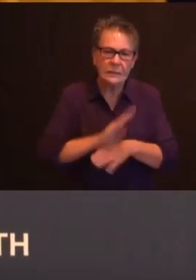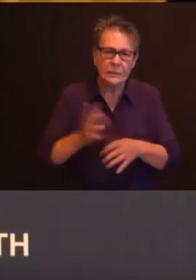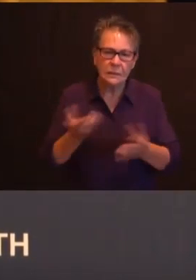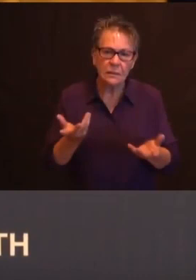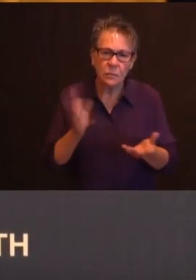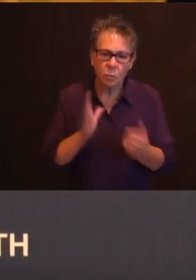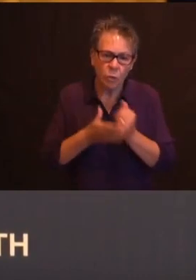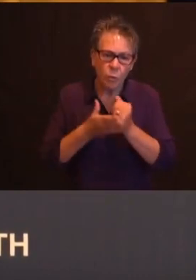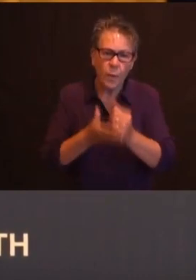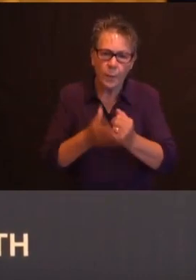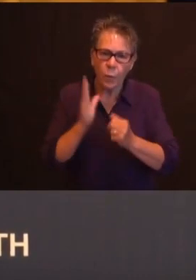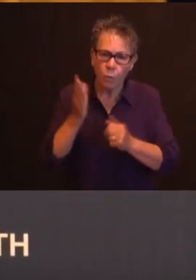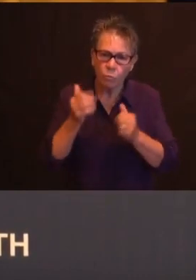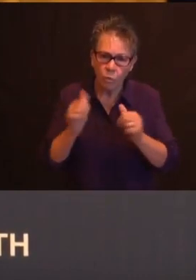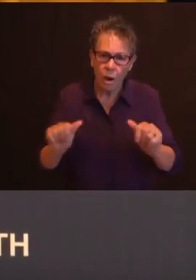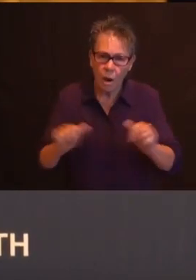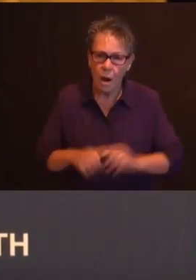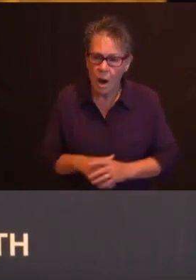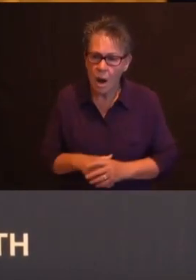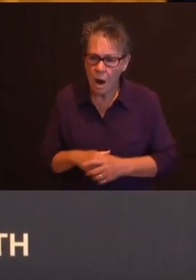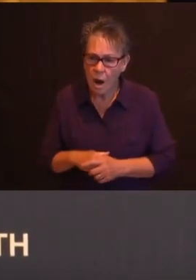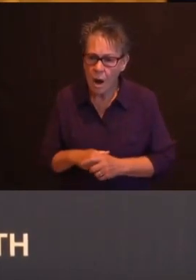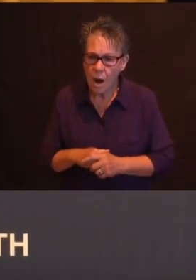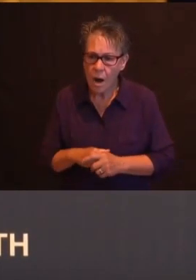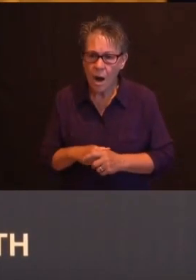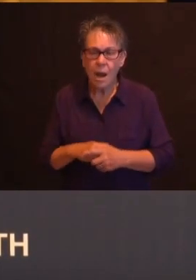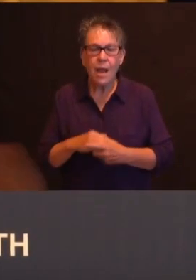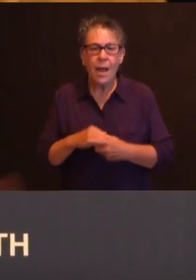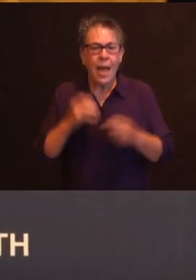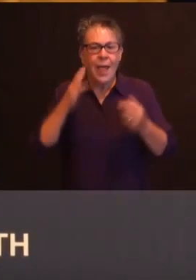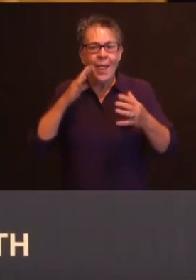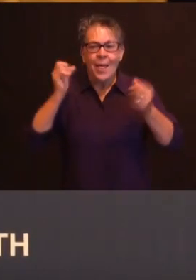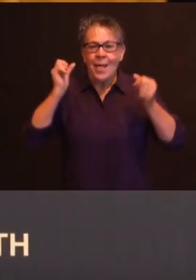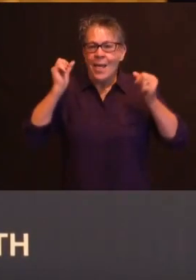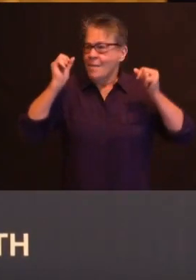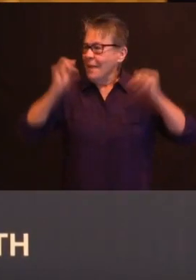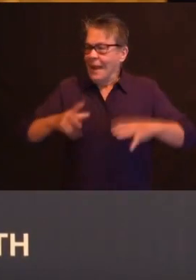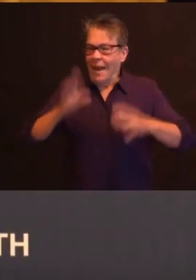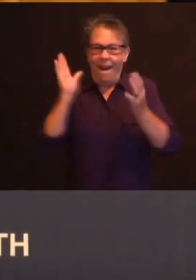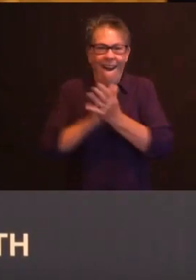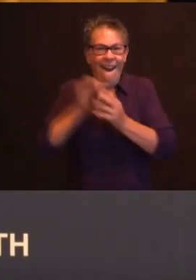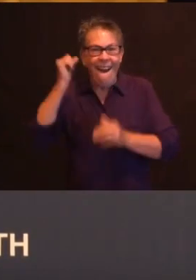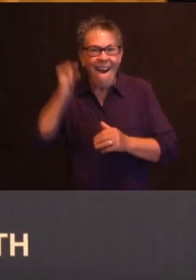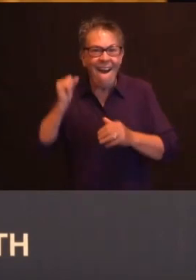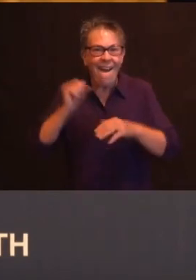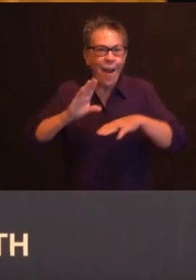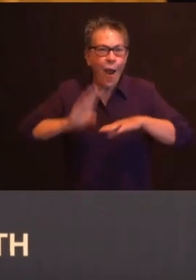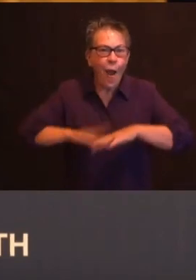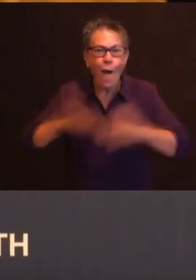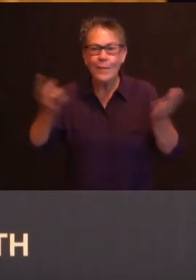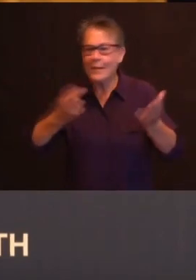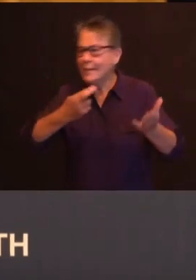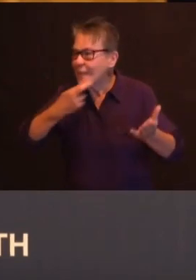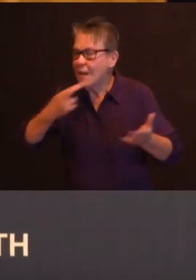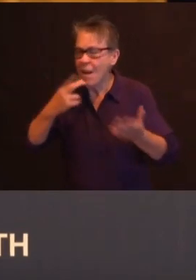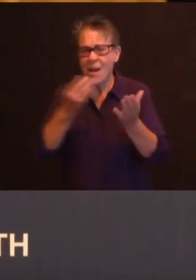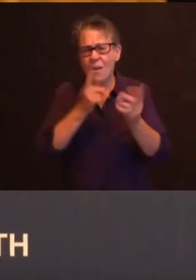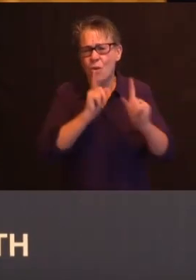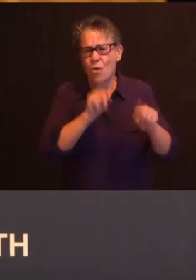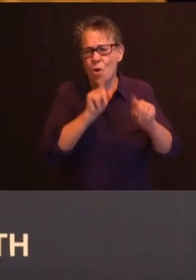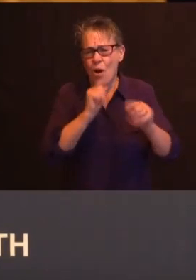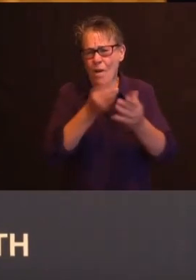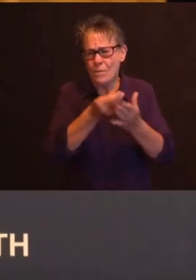had hired the team back, who had bought the meat, whatever it might be. It gives us no joy to